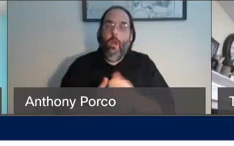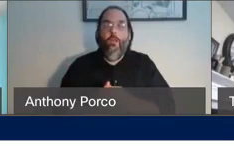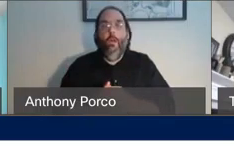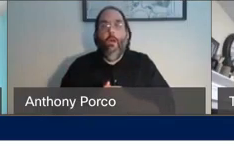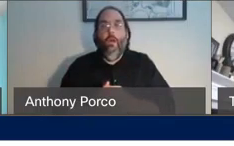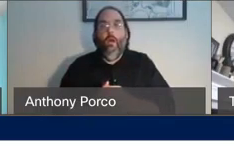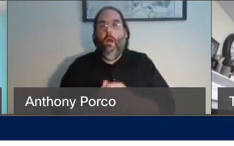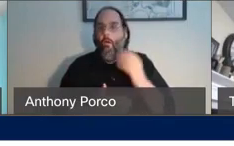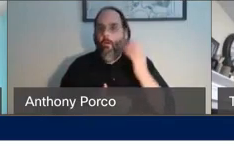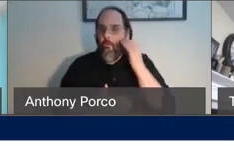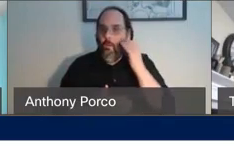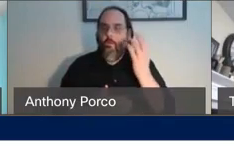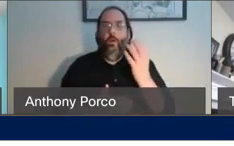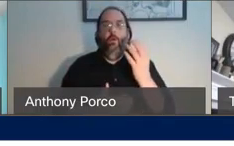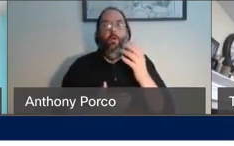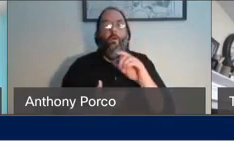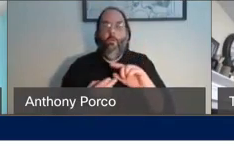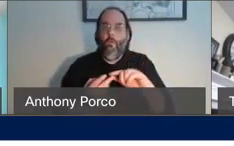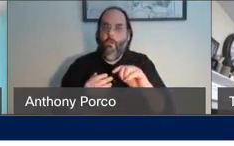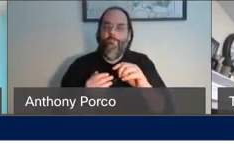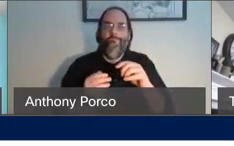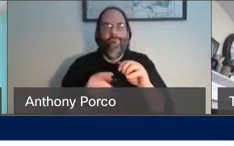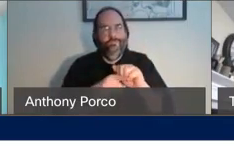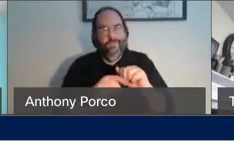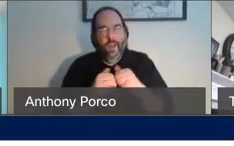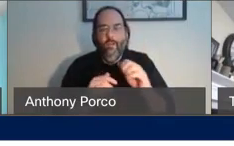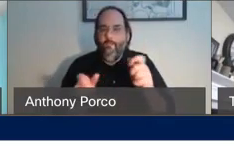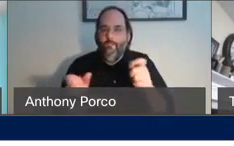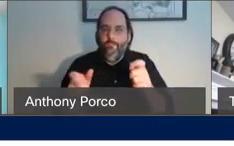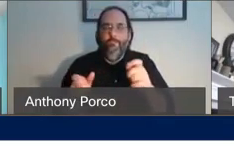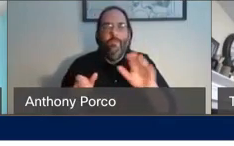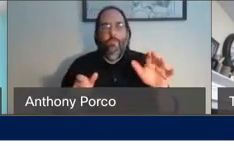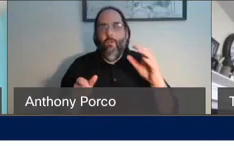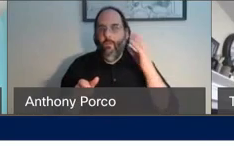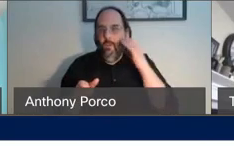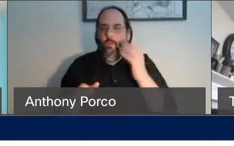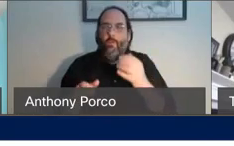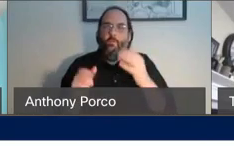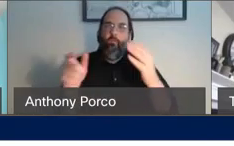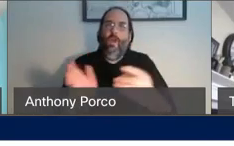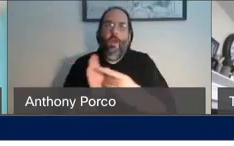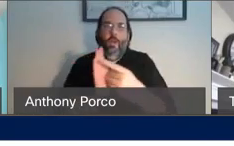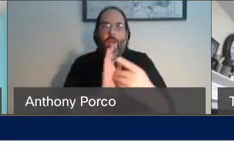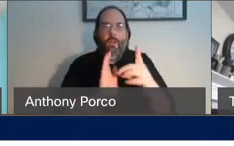cell phone, how to manage your cell phone and provide demos if required. And